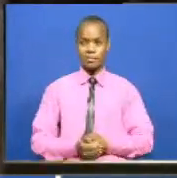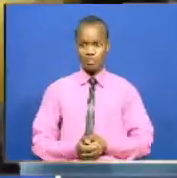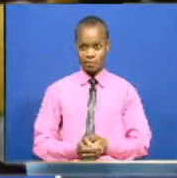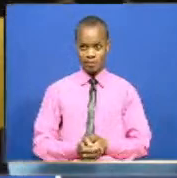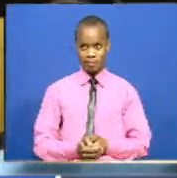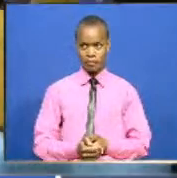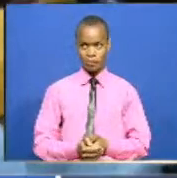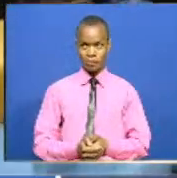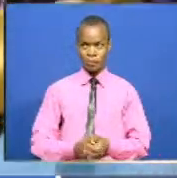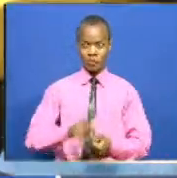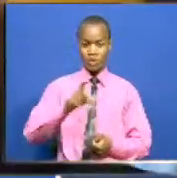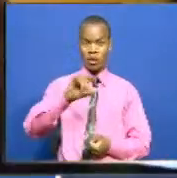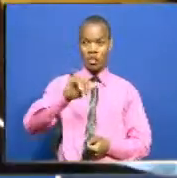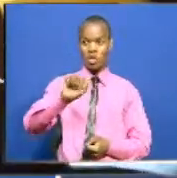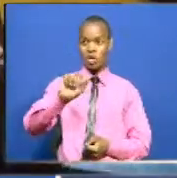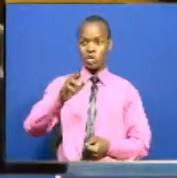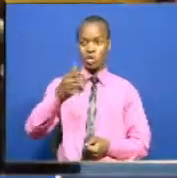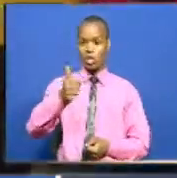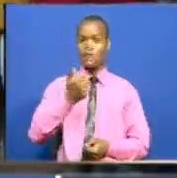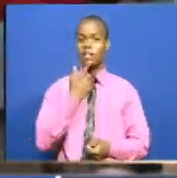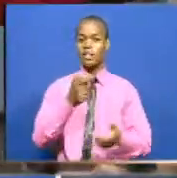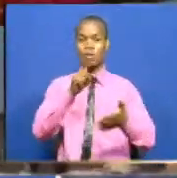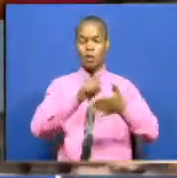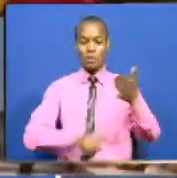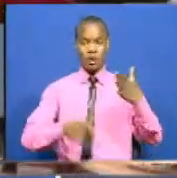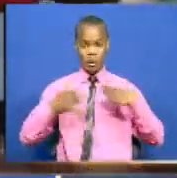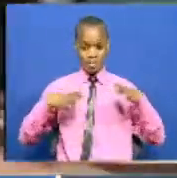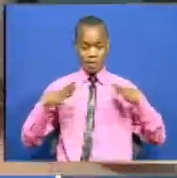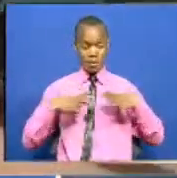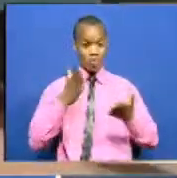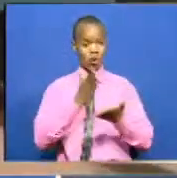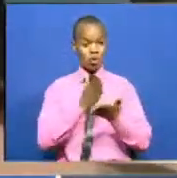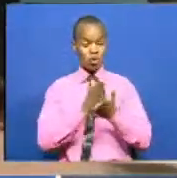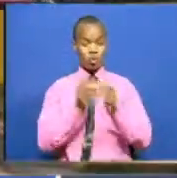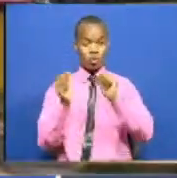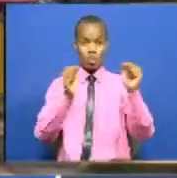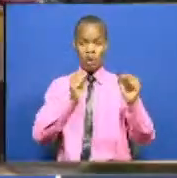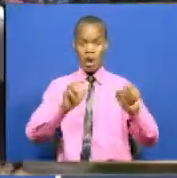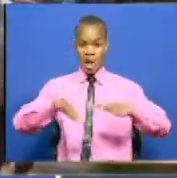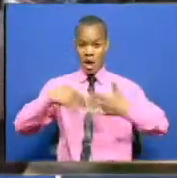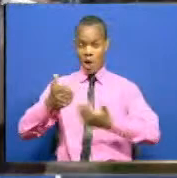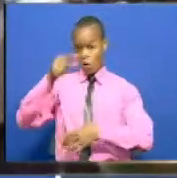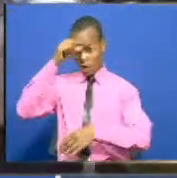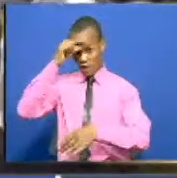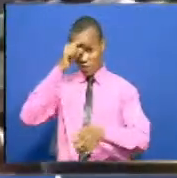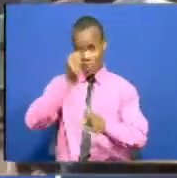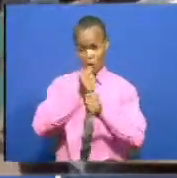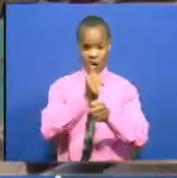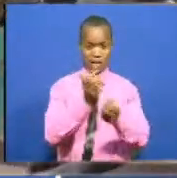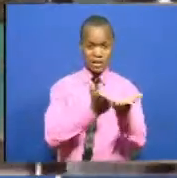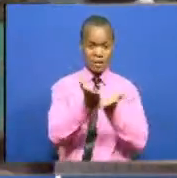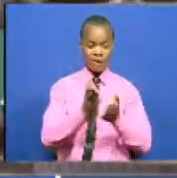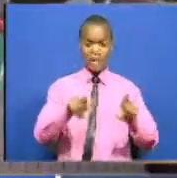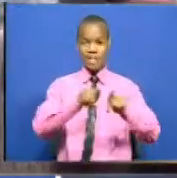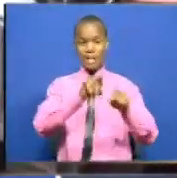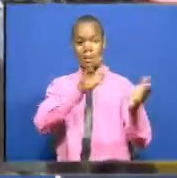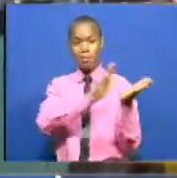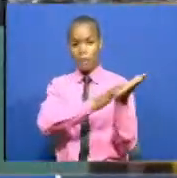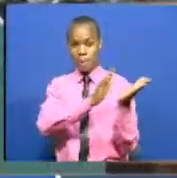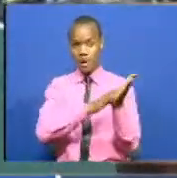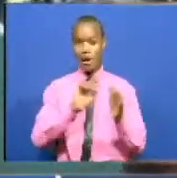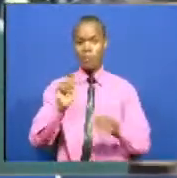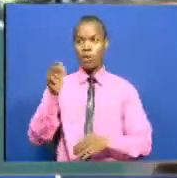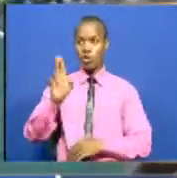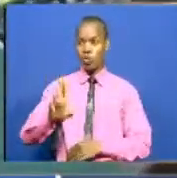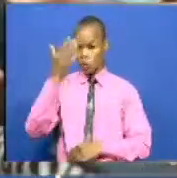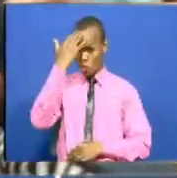Josh Okerio said the community had confidence in the government to deliver on the promises. They hailed the president for the ongoing implementation of the Big